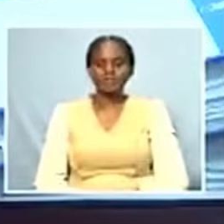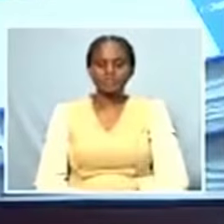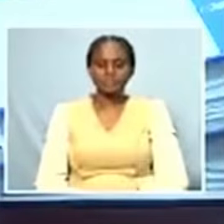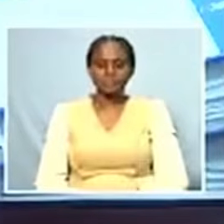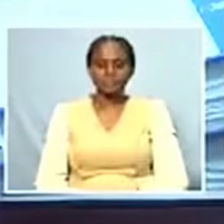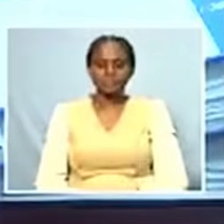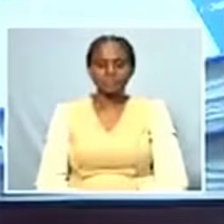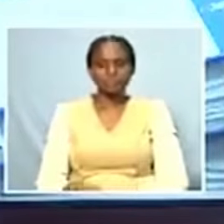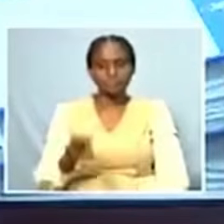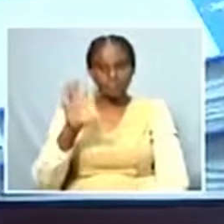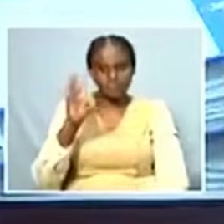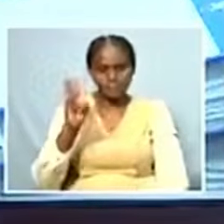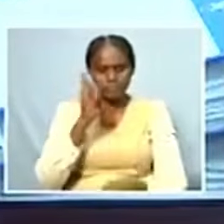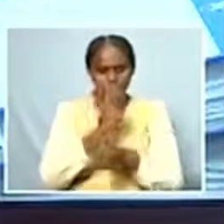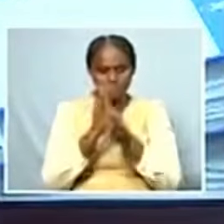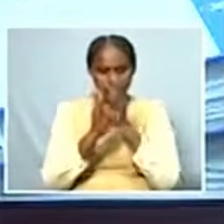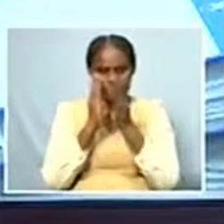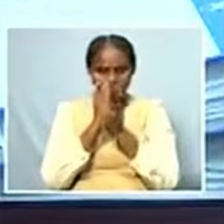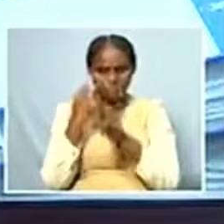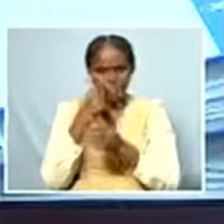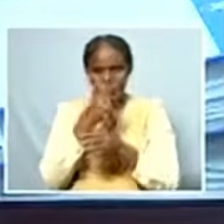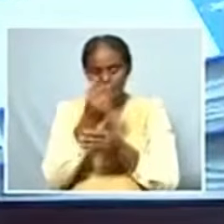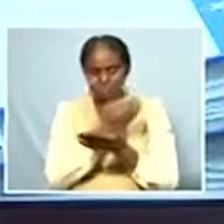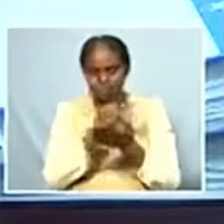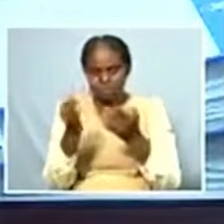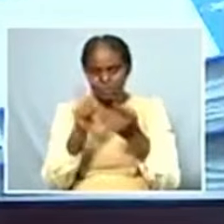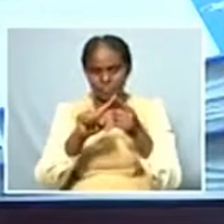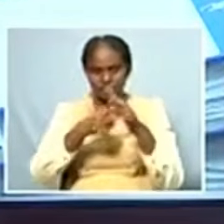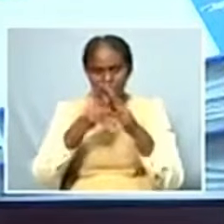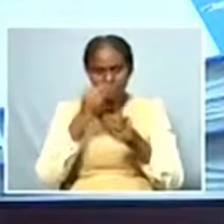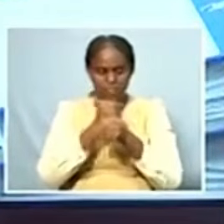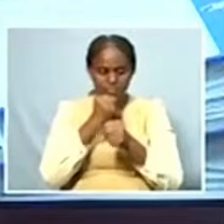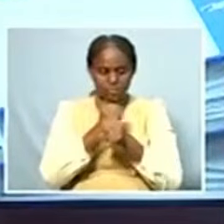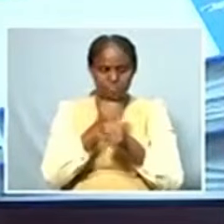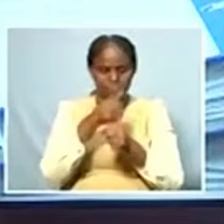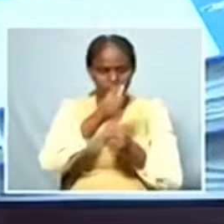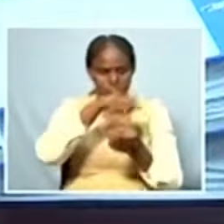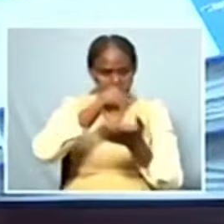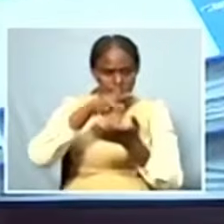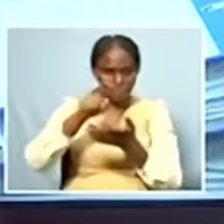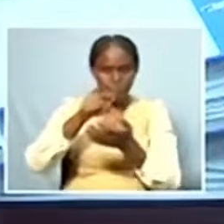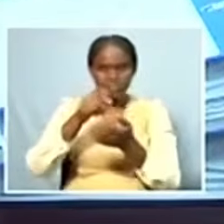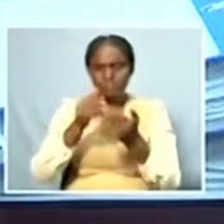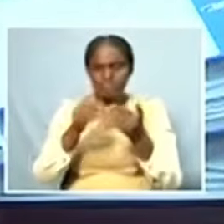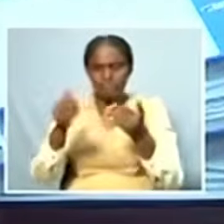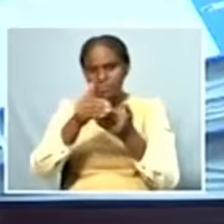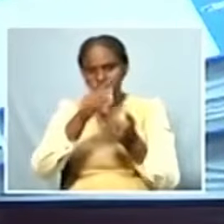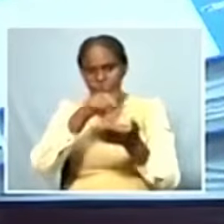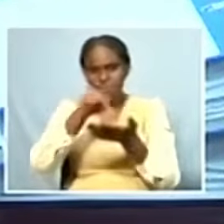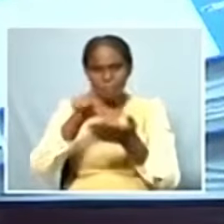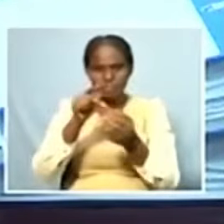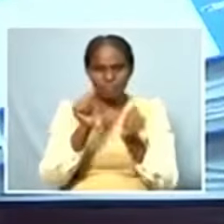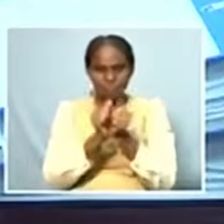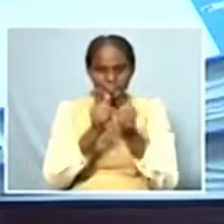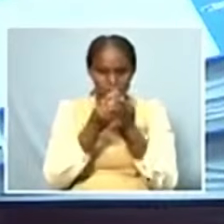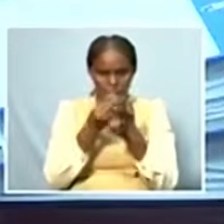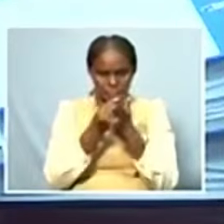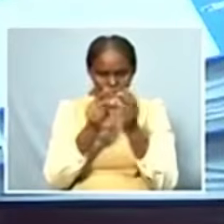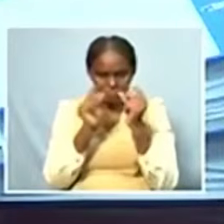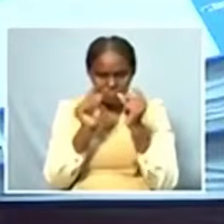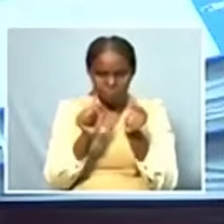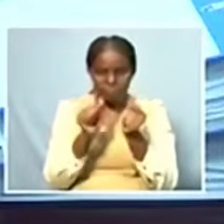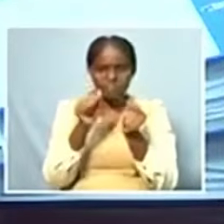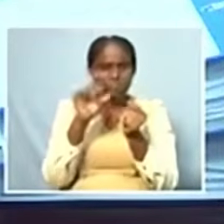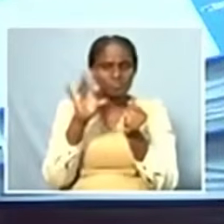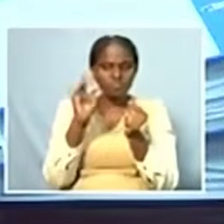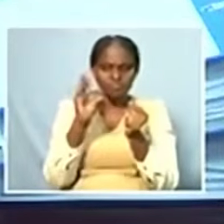The 6 contractors who failed to commence works despite having been paid advance payment amounting to 17